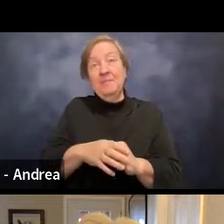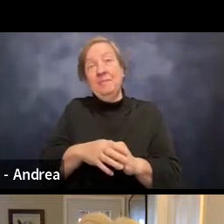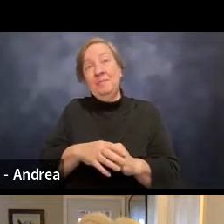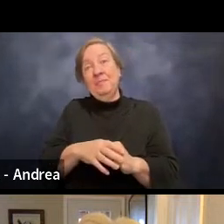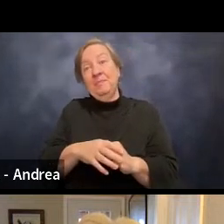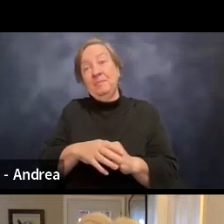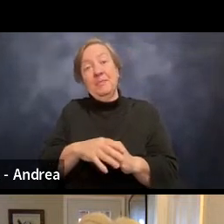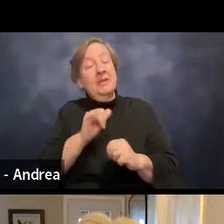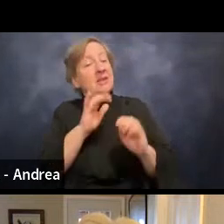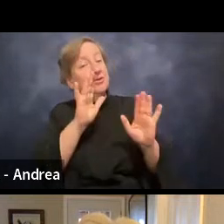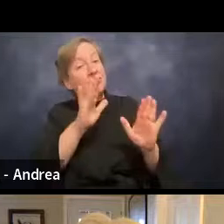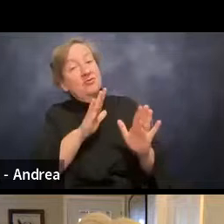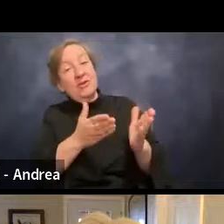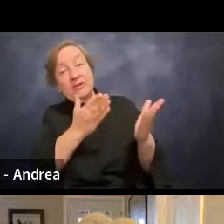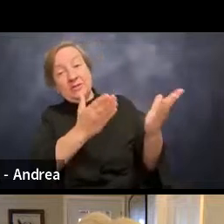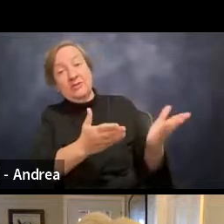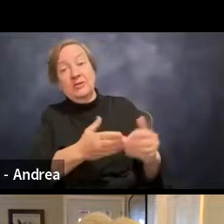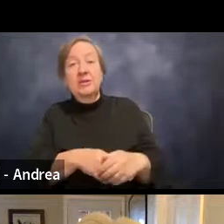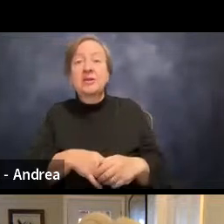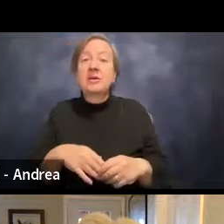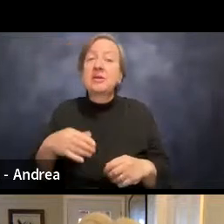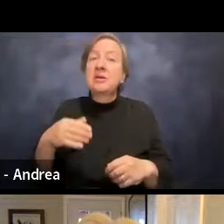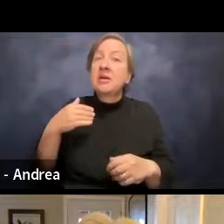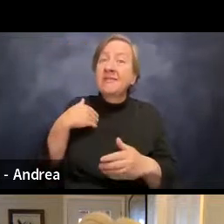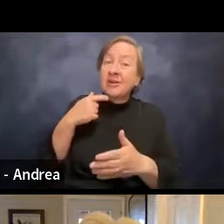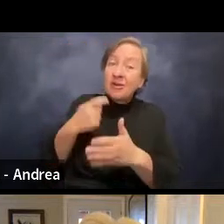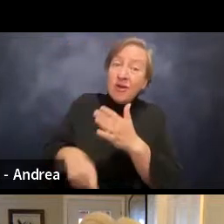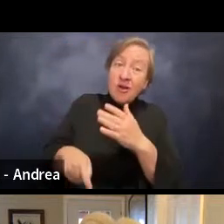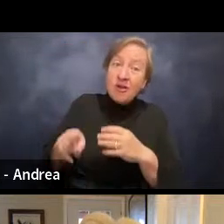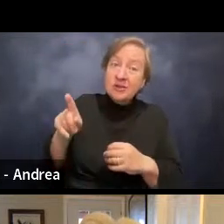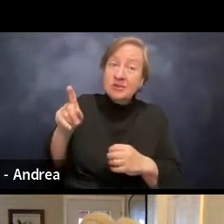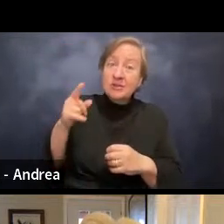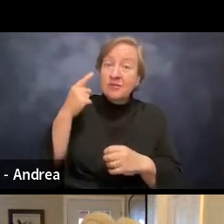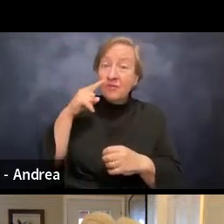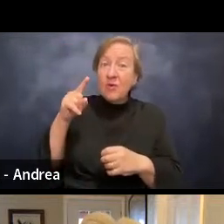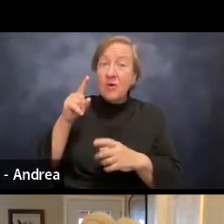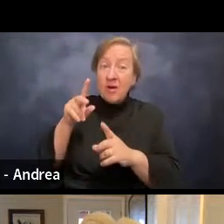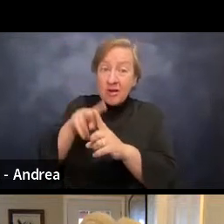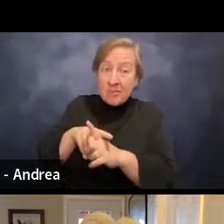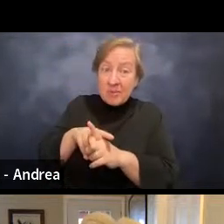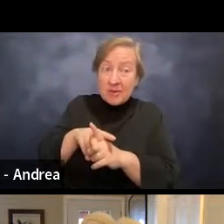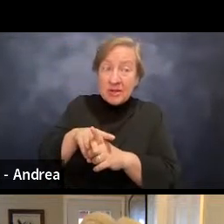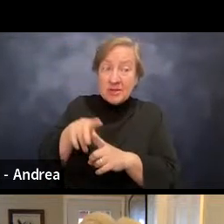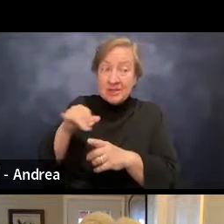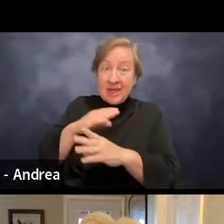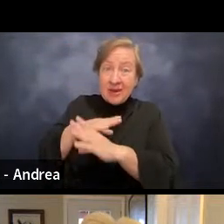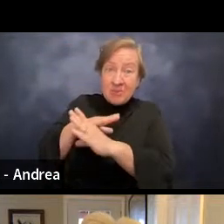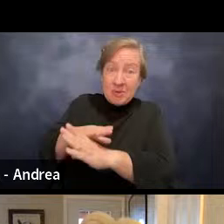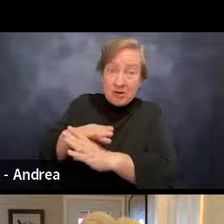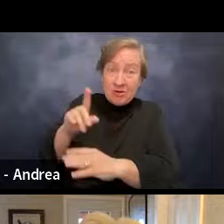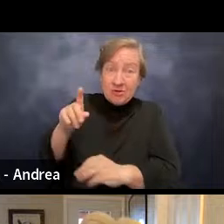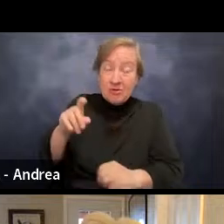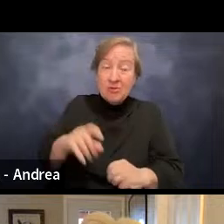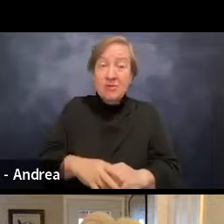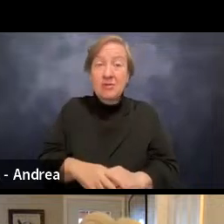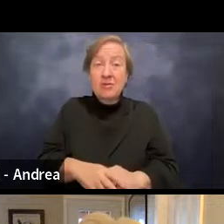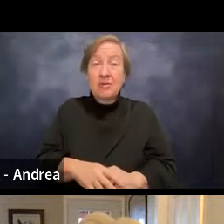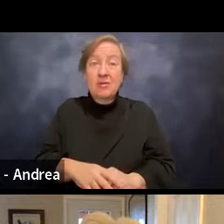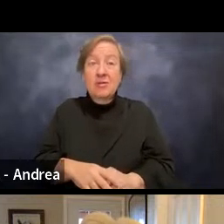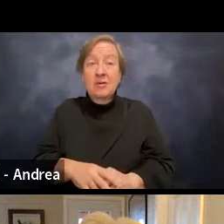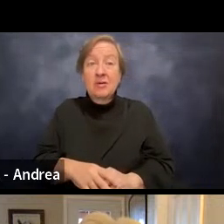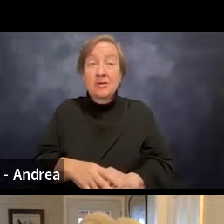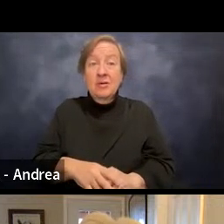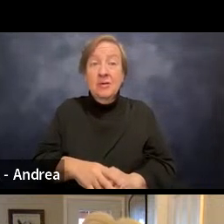That's a really great suggestion. Yeah. Is there a cost for the application? Is that a barrier?